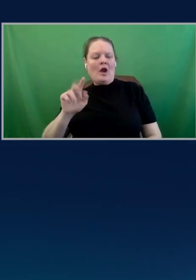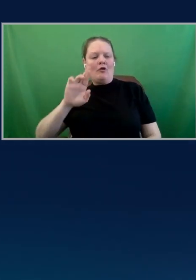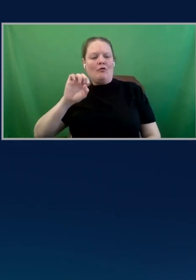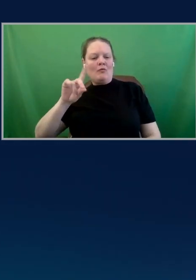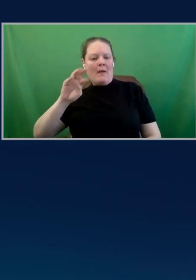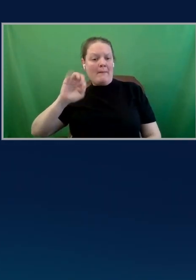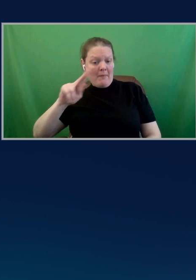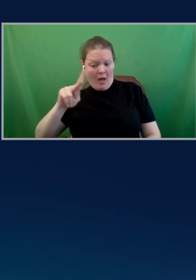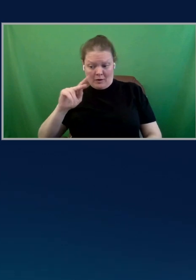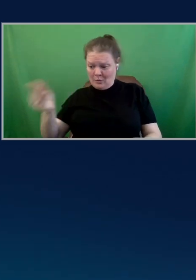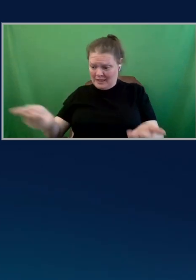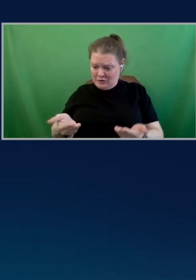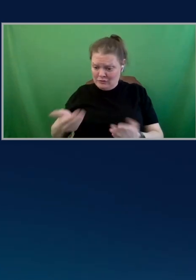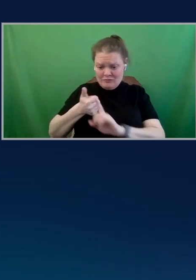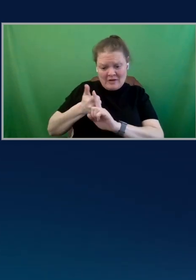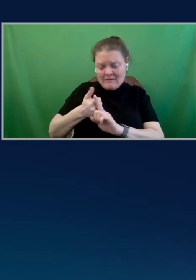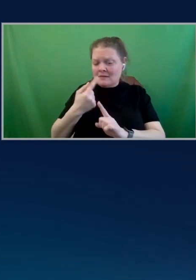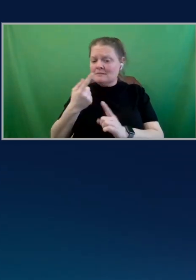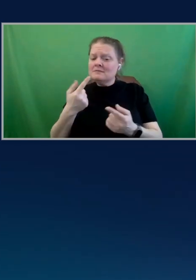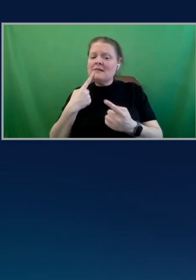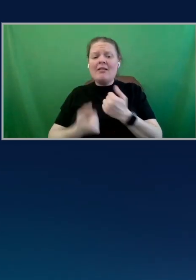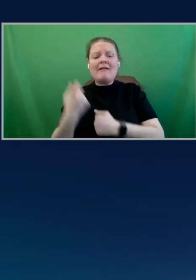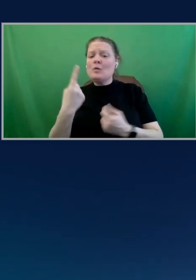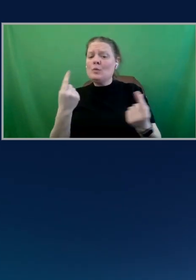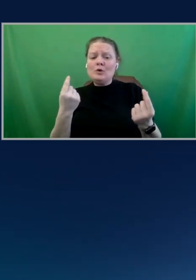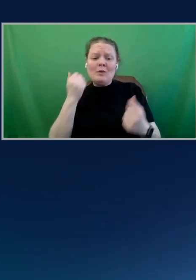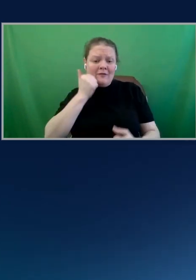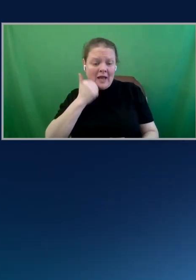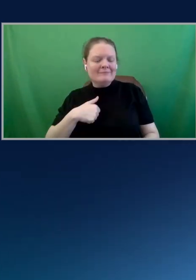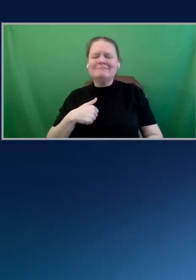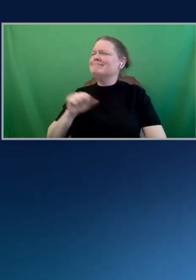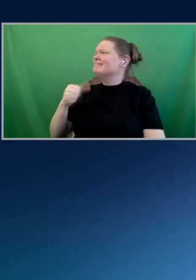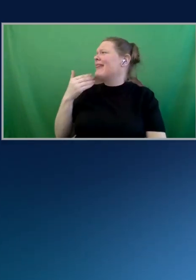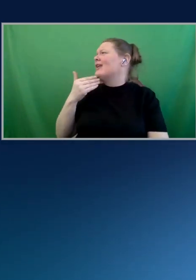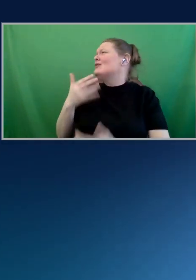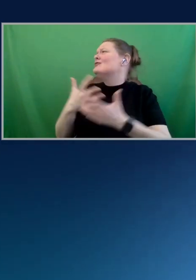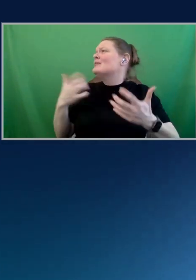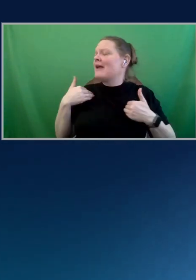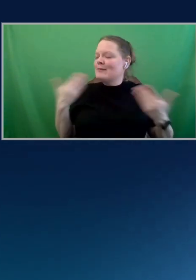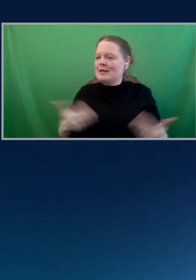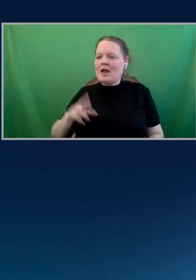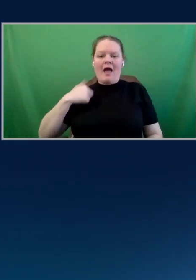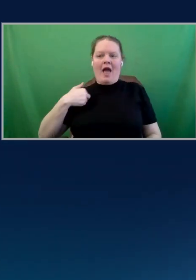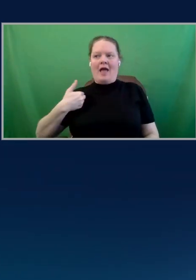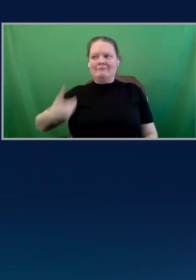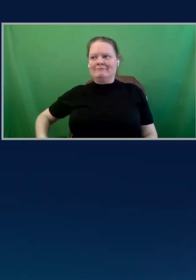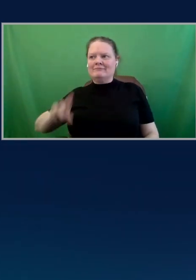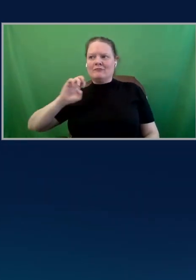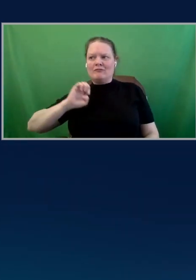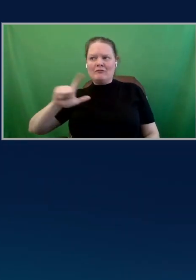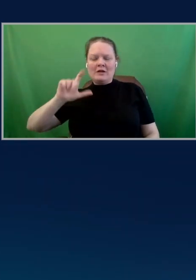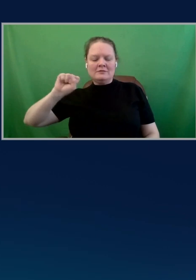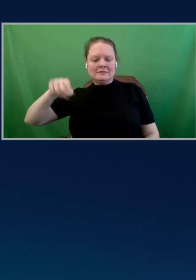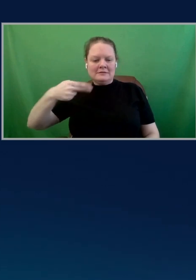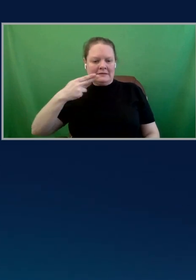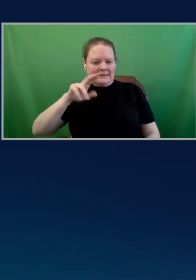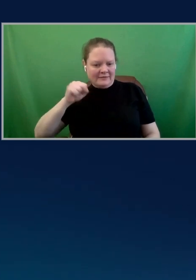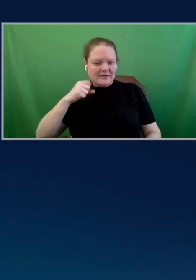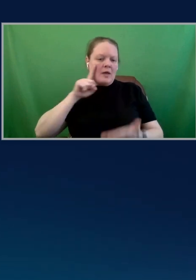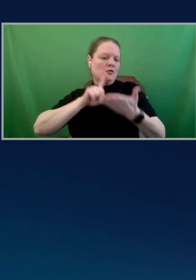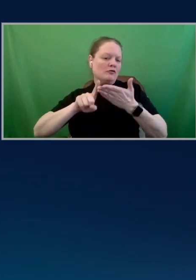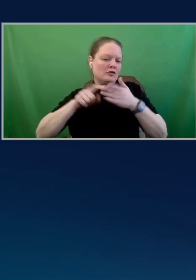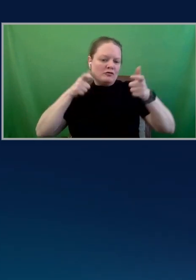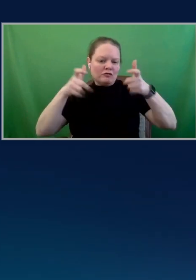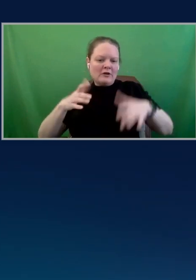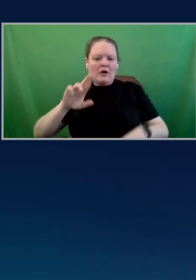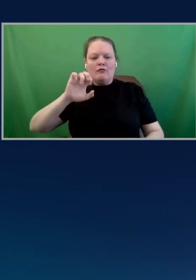tell people what you do on a day-to-day basis? Yeah, thanks so much for having me. I'm Rachel Stevens. I am the research director at Redmonk. And at Redmonk, we